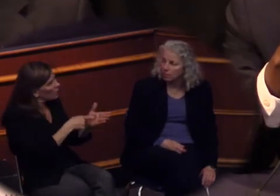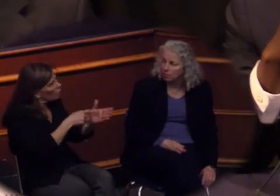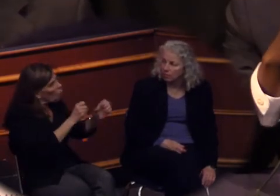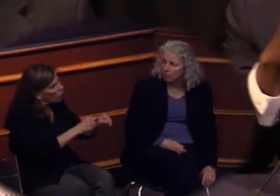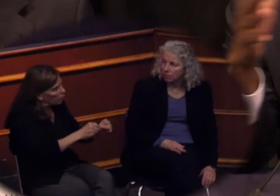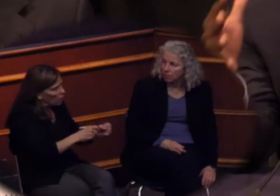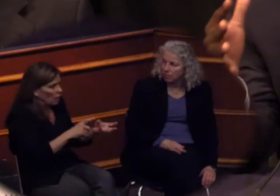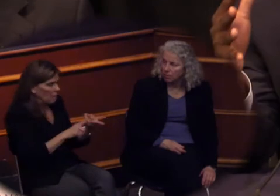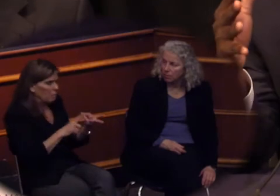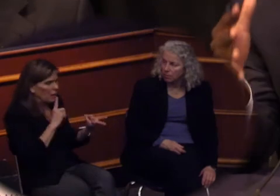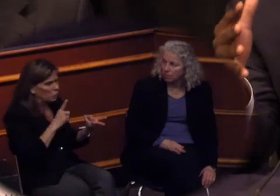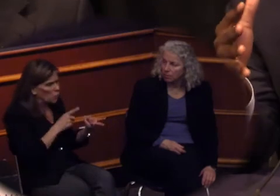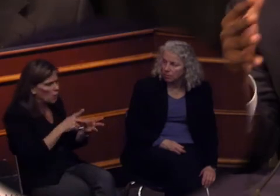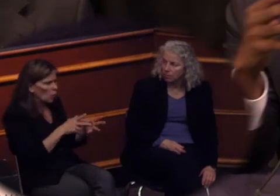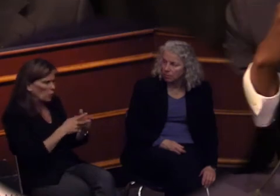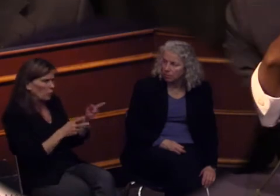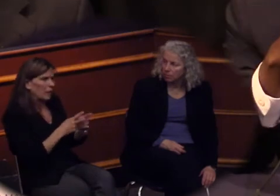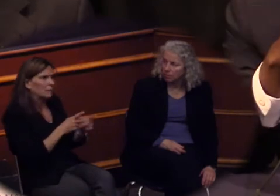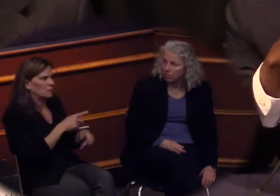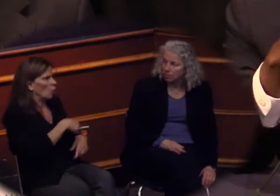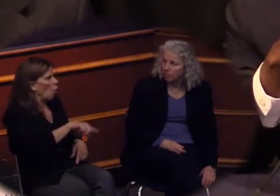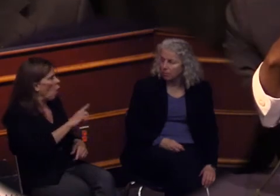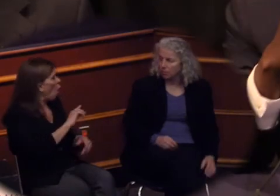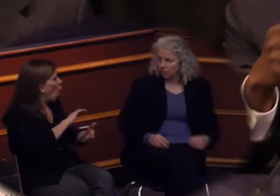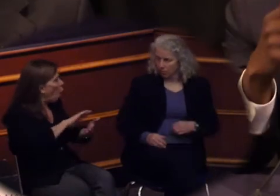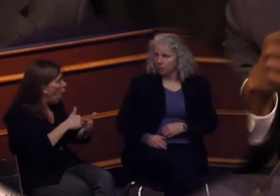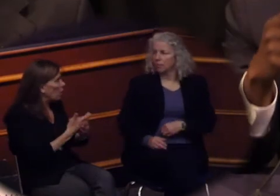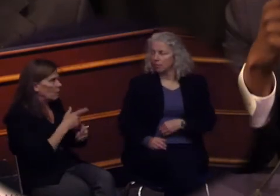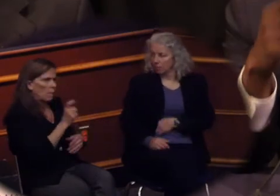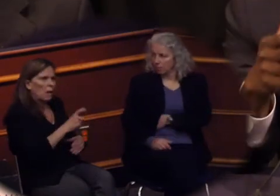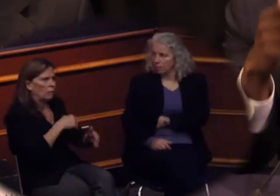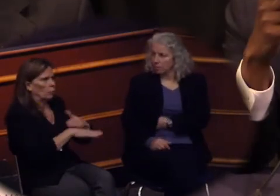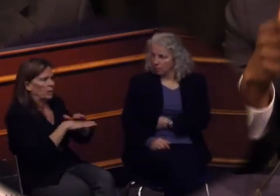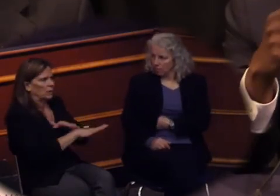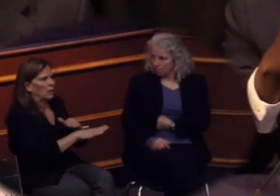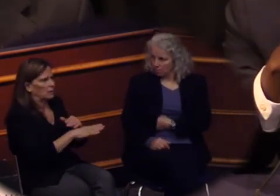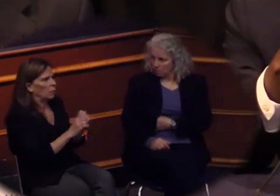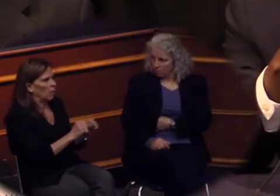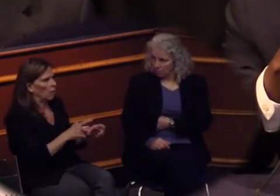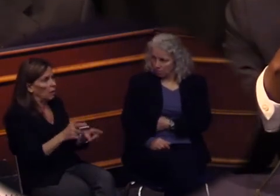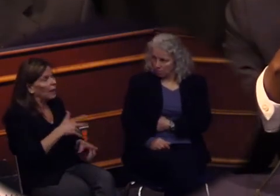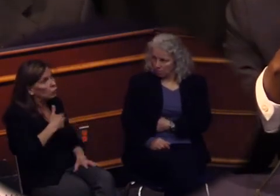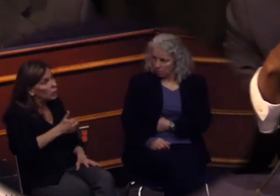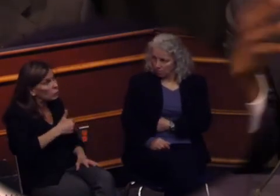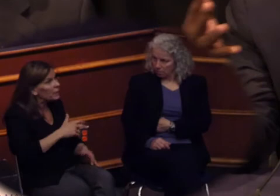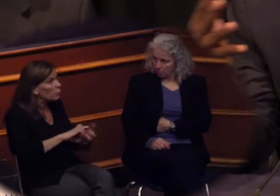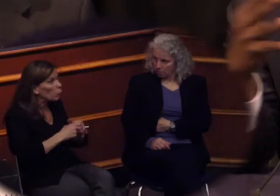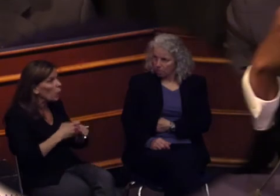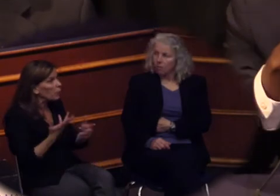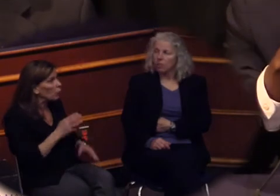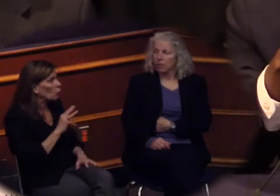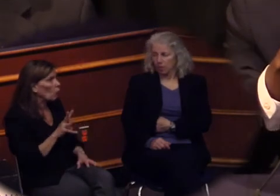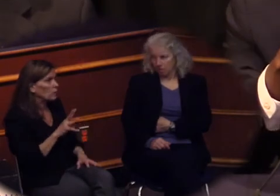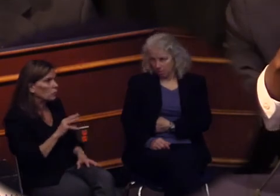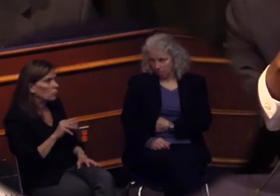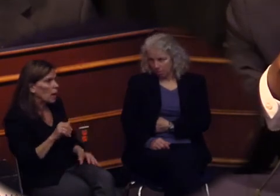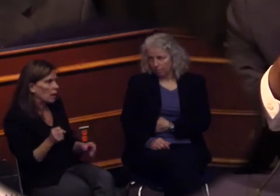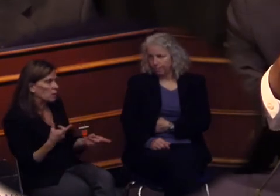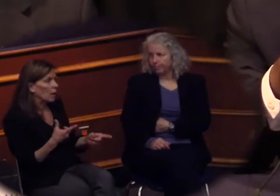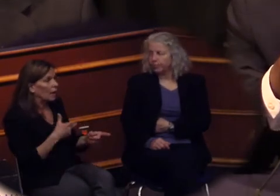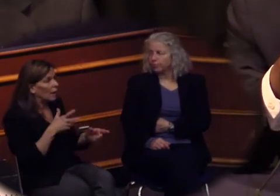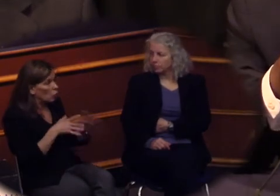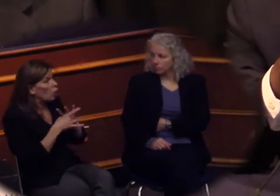in making those places accessible because transportation is an issue, particularly in Western Mass. And I'd work with farmers